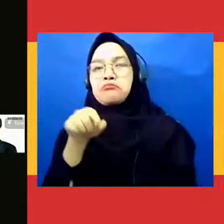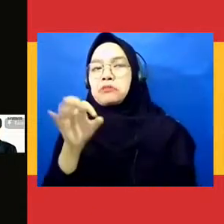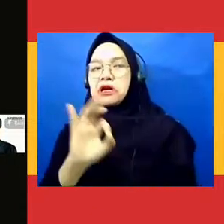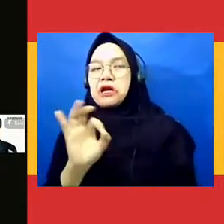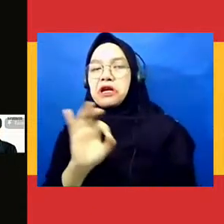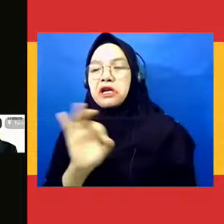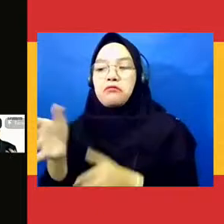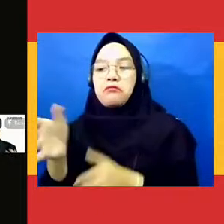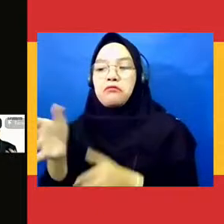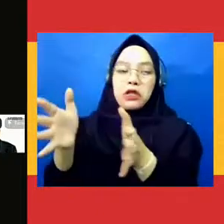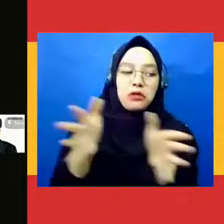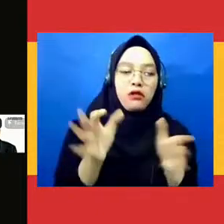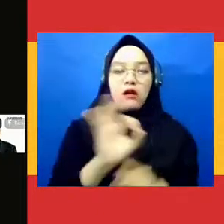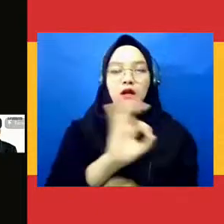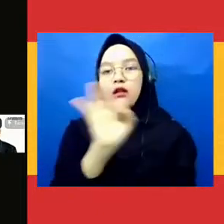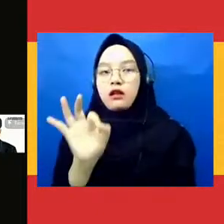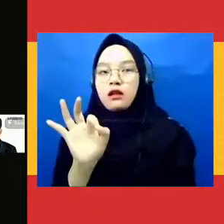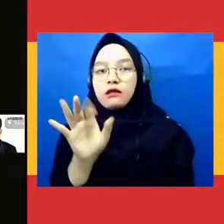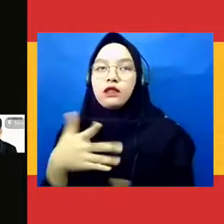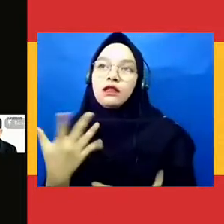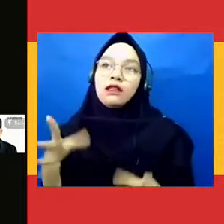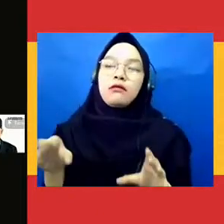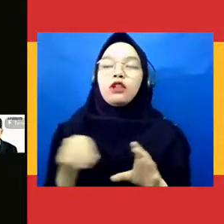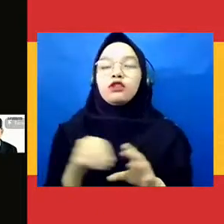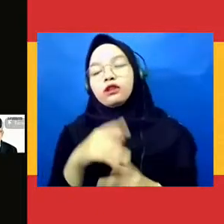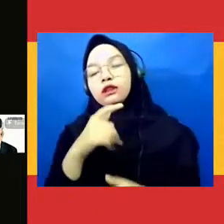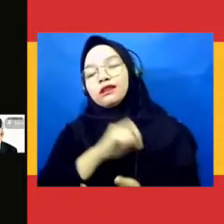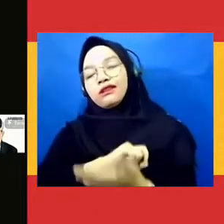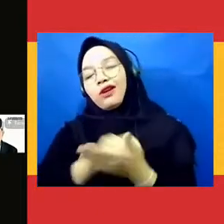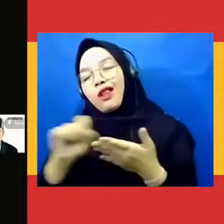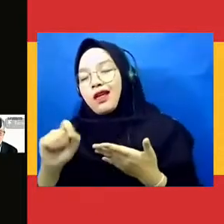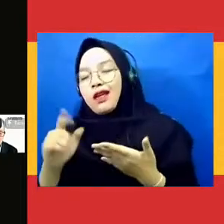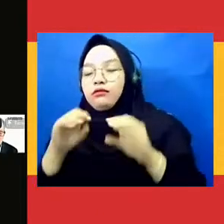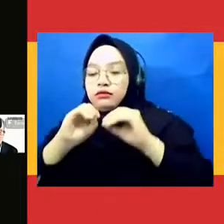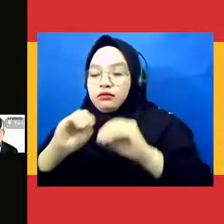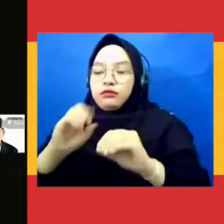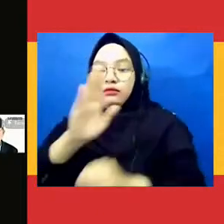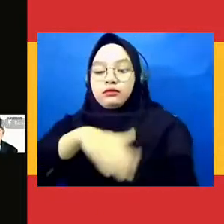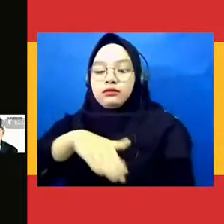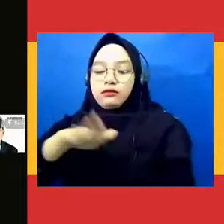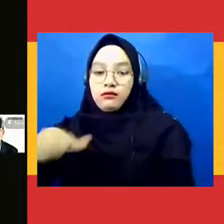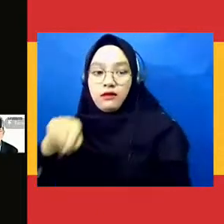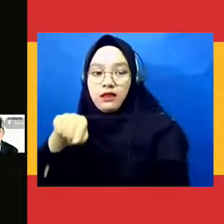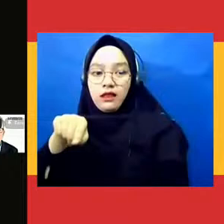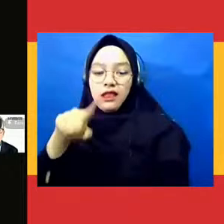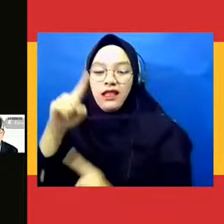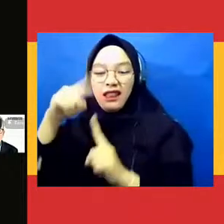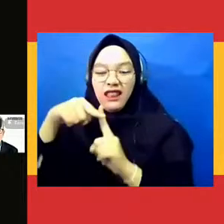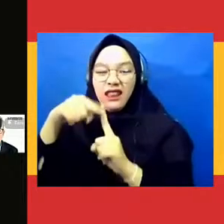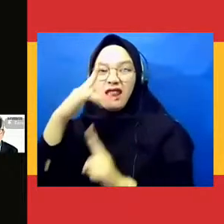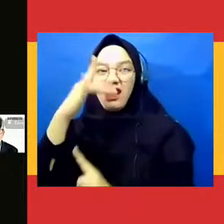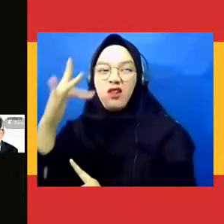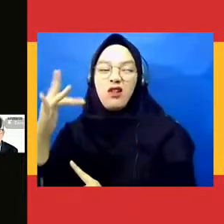not only teaching theories, but also in practice,